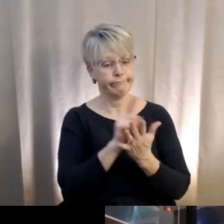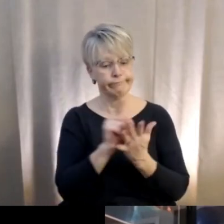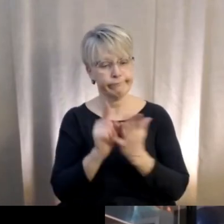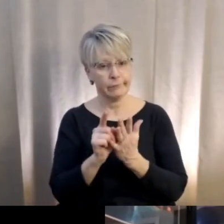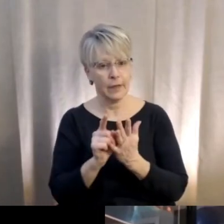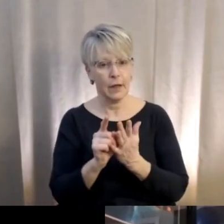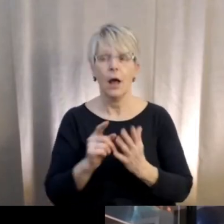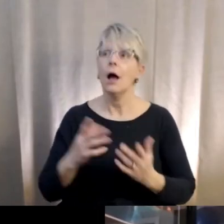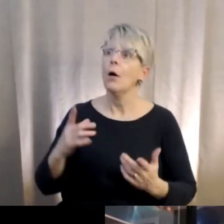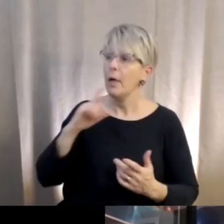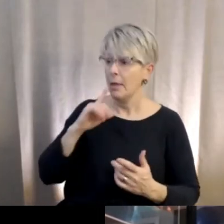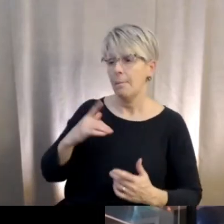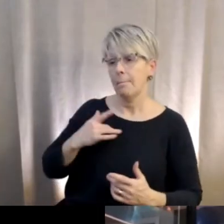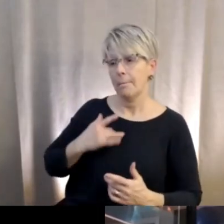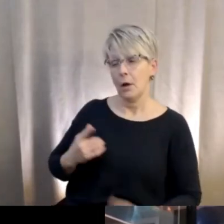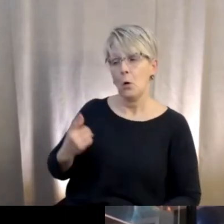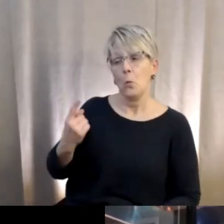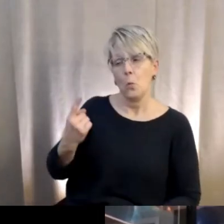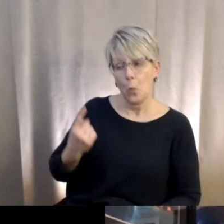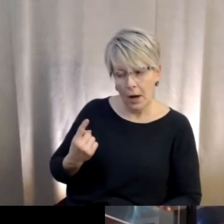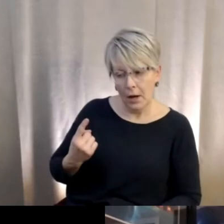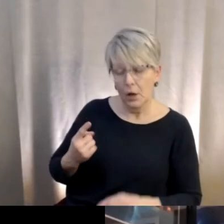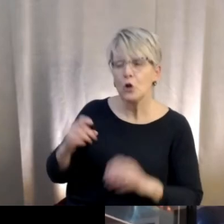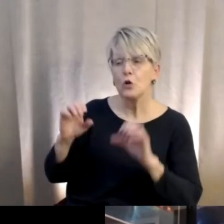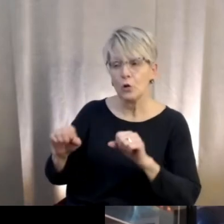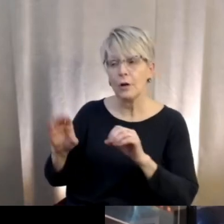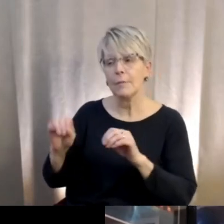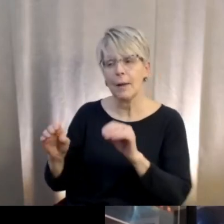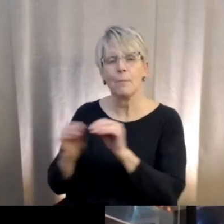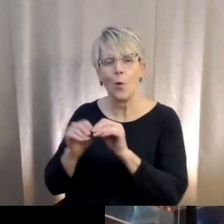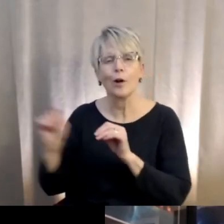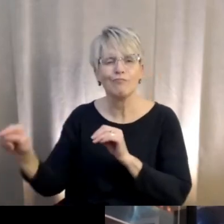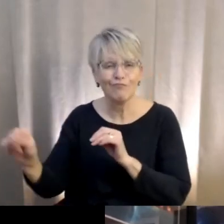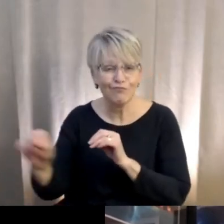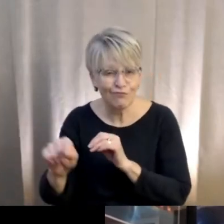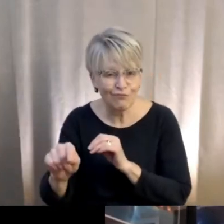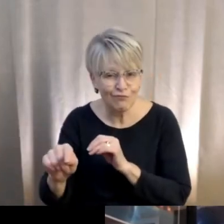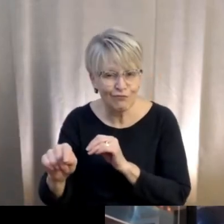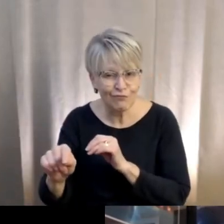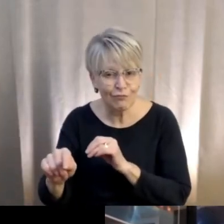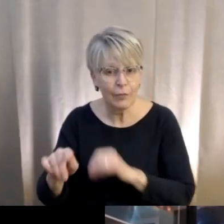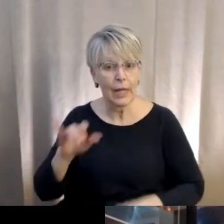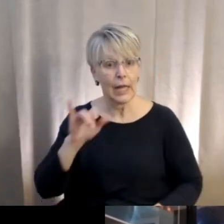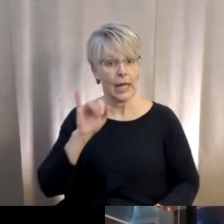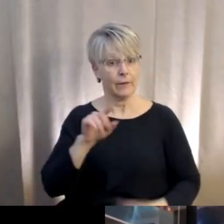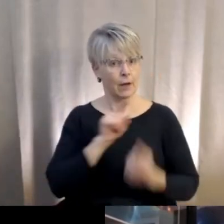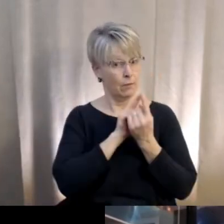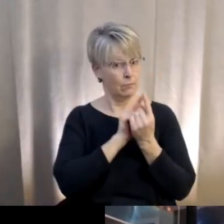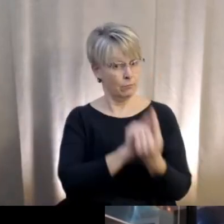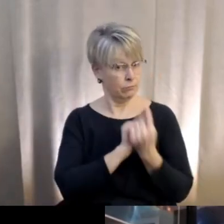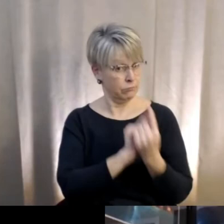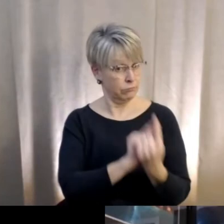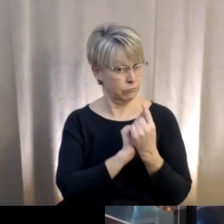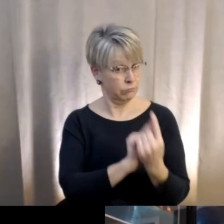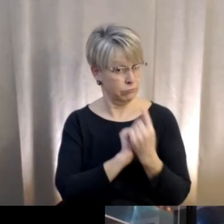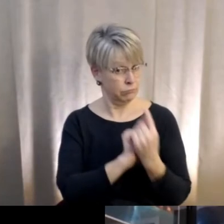Primarily one, I guess, but possibly a few. Okay, so if it was for one, typically I